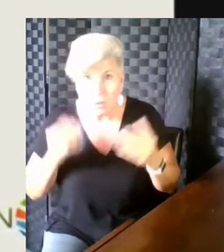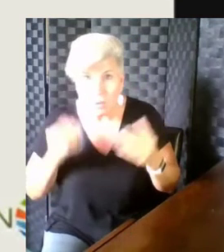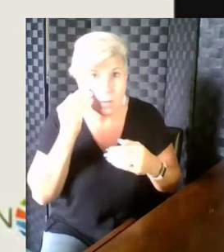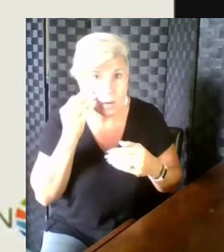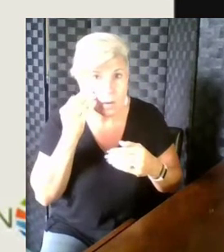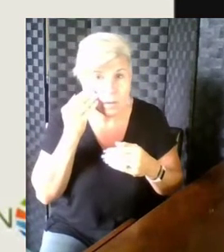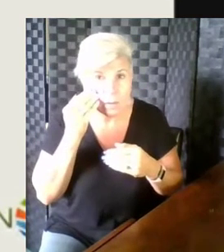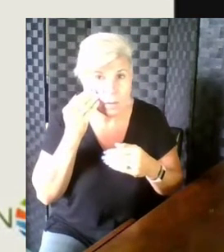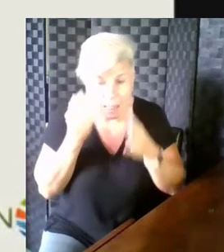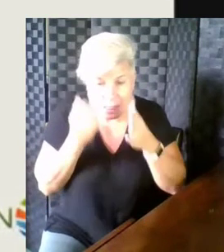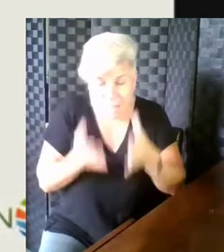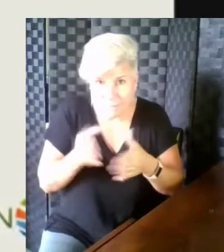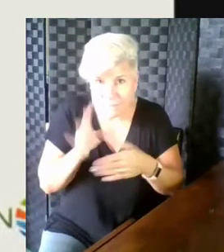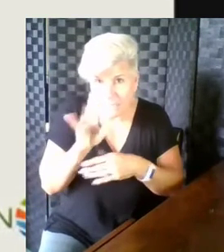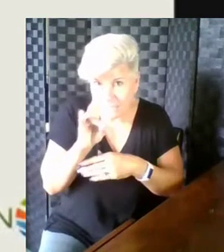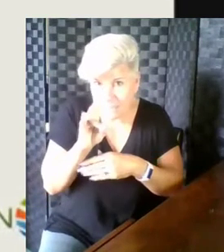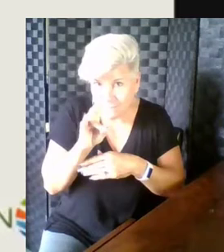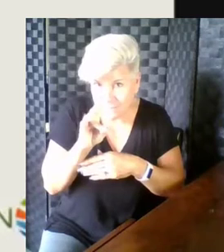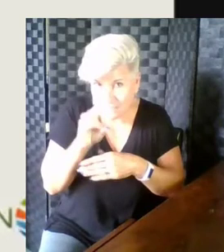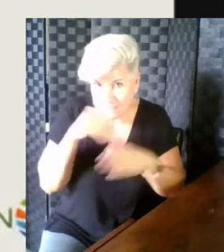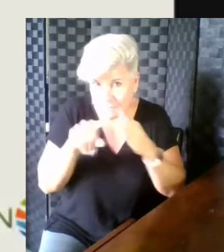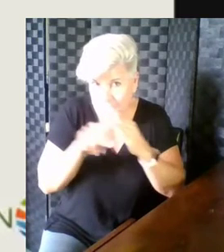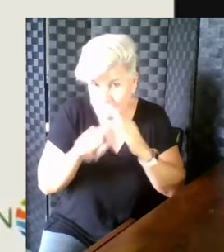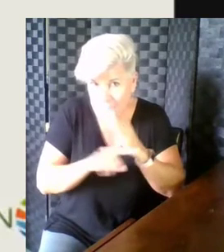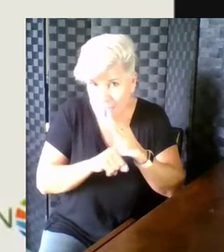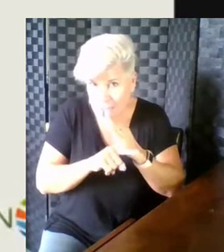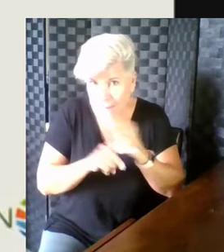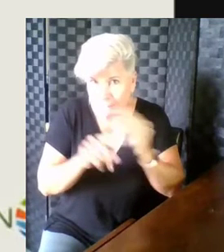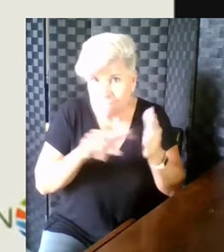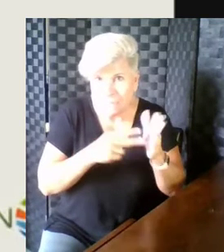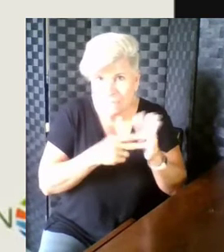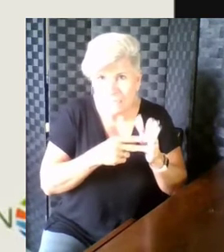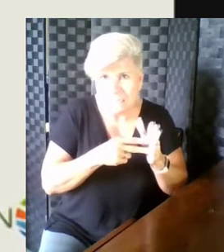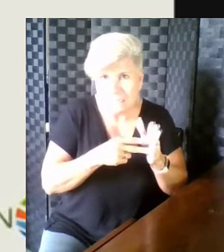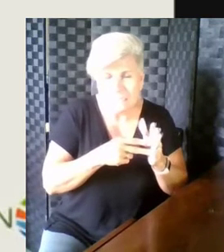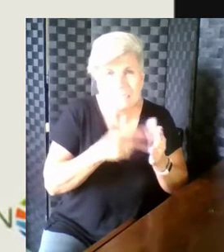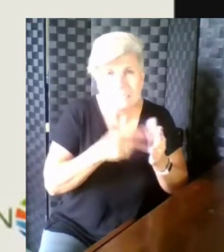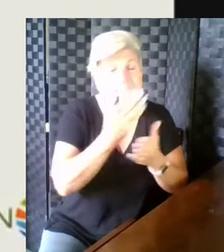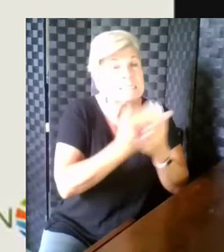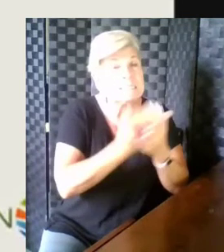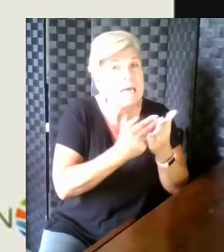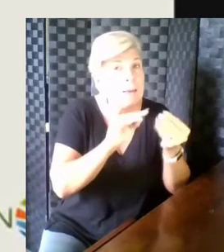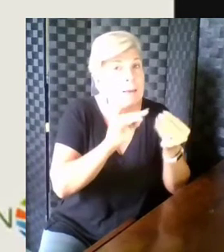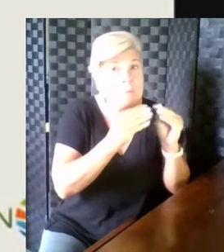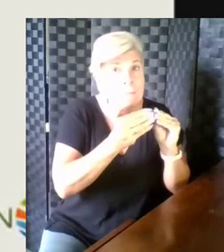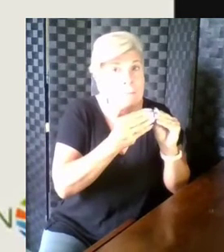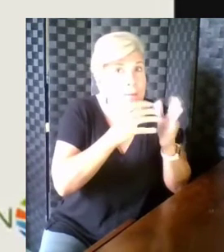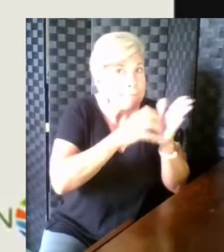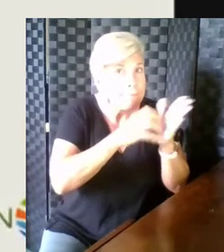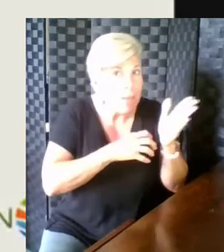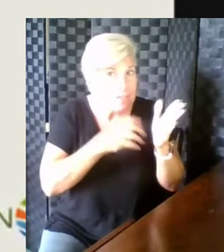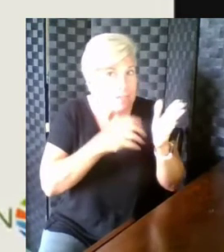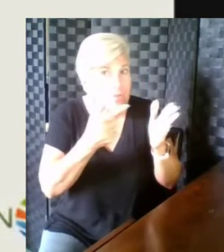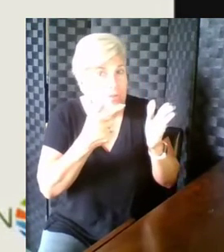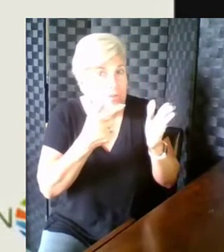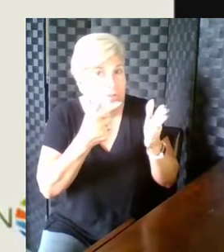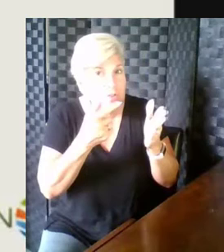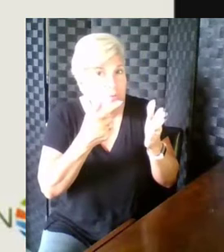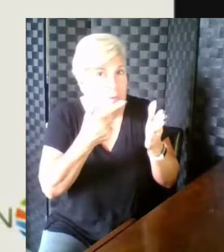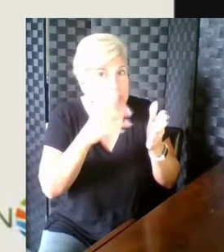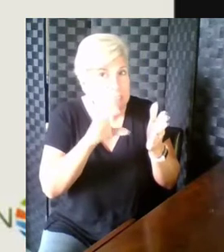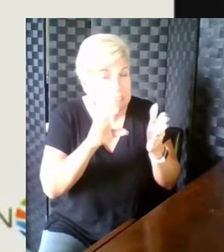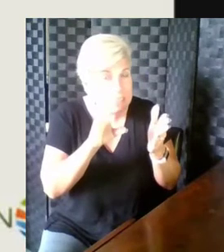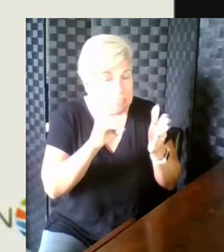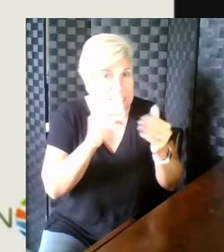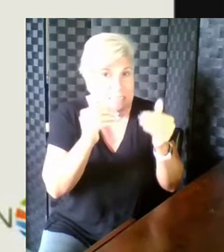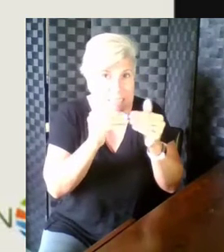We know that that left 7 marshmallows in the bag, which means that some amount minus 26 equals 7. What